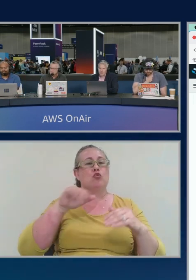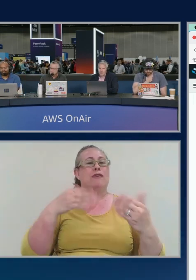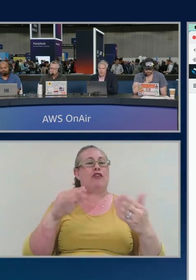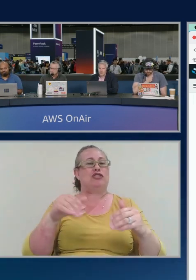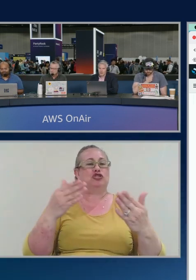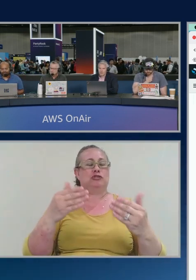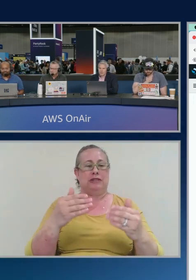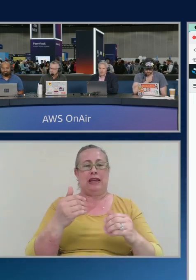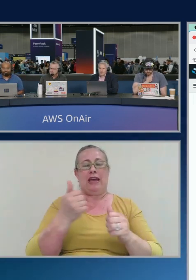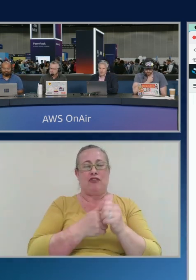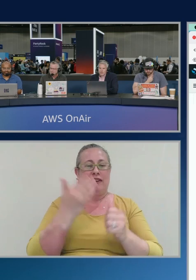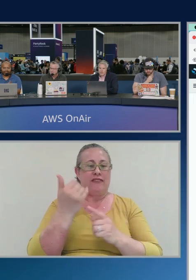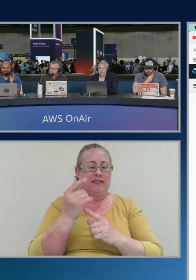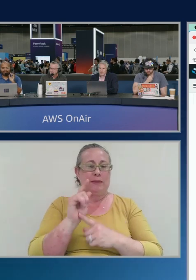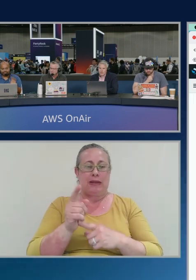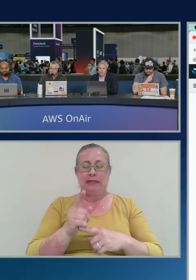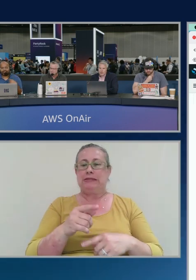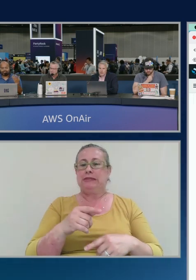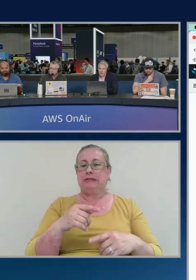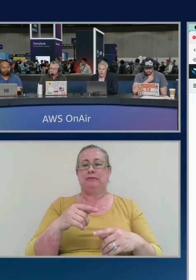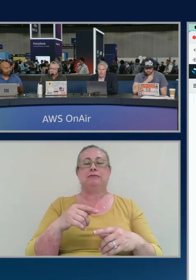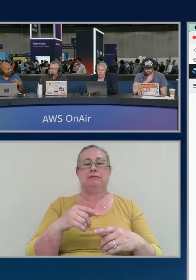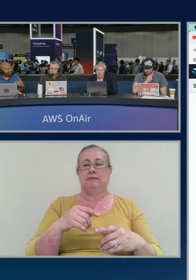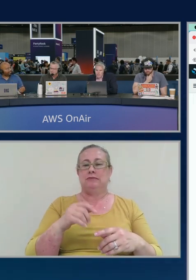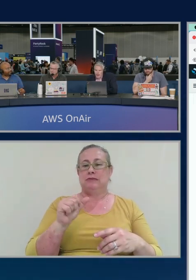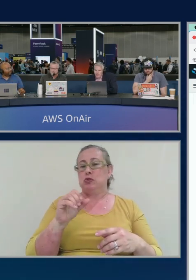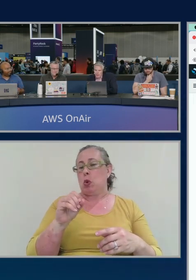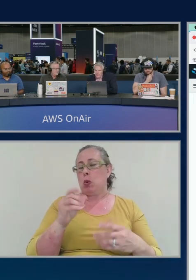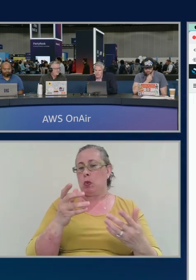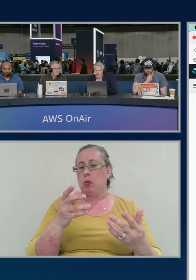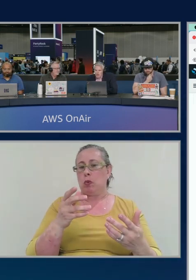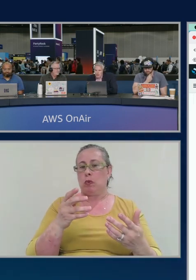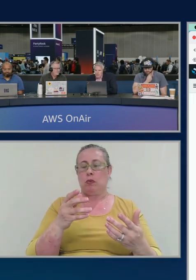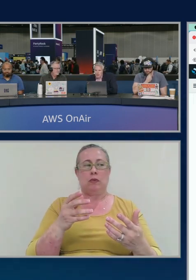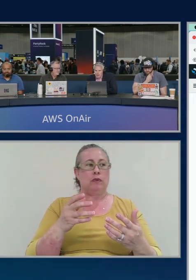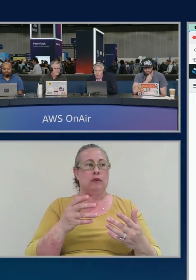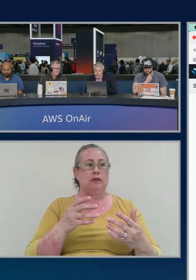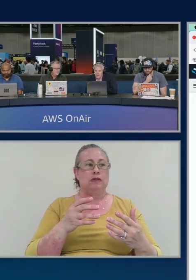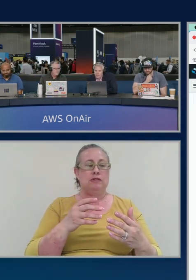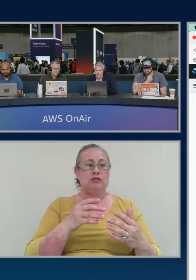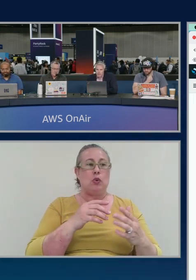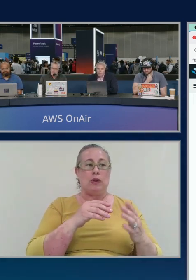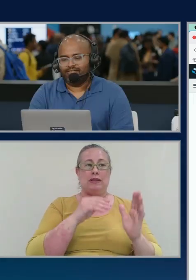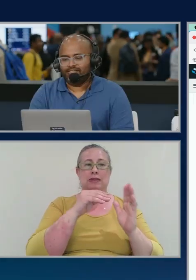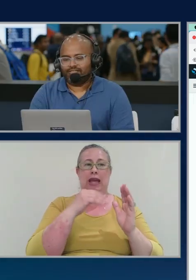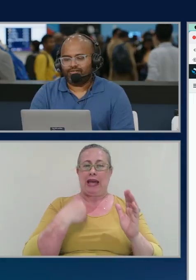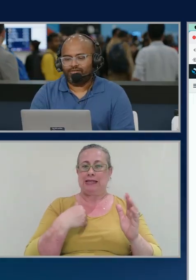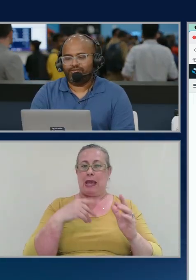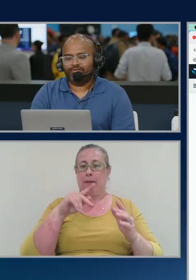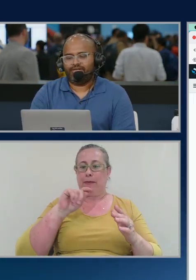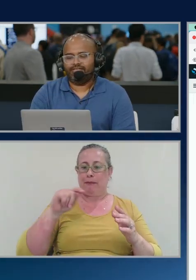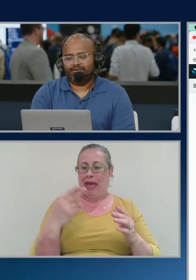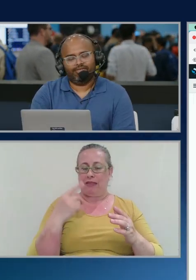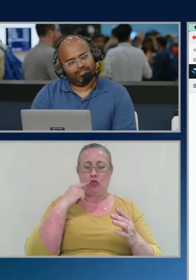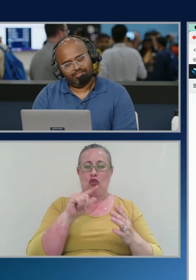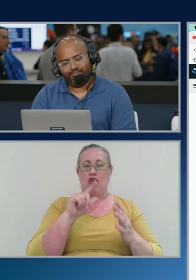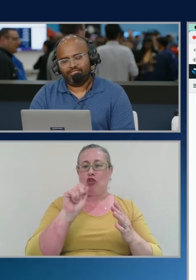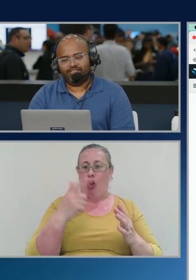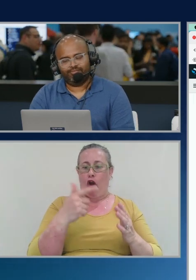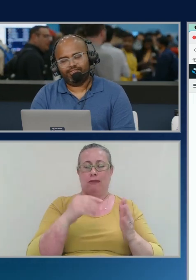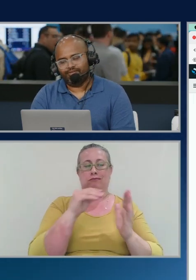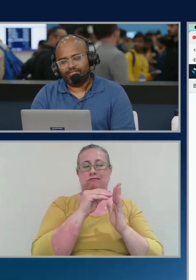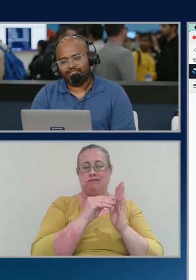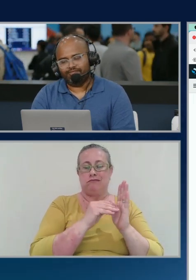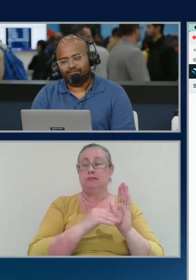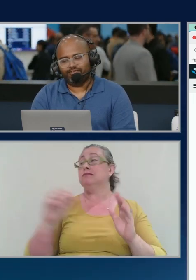creates checkpoints every 15 minutes. So it kind of knows where it is. It shows the path where it's logging them, right? Yes. So you ideally want this to be